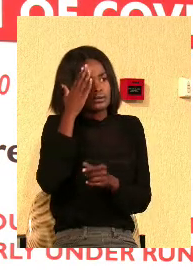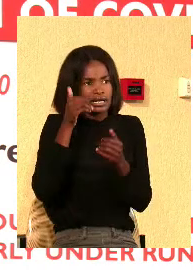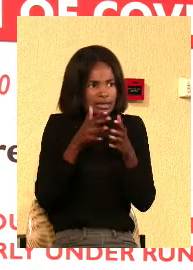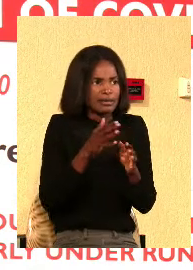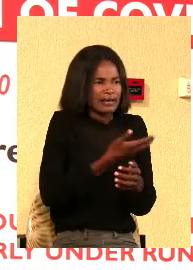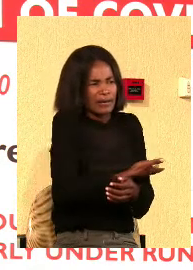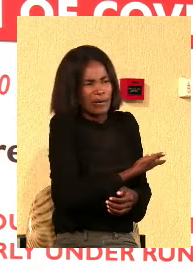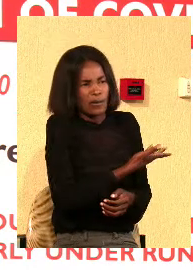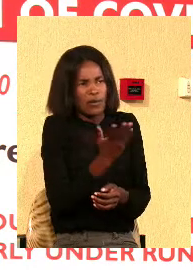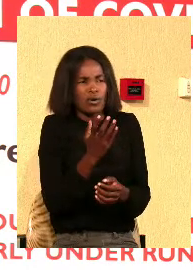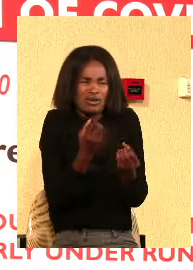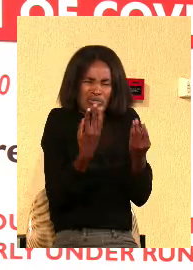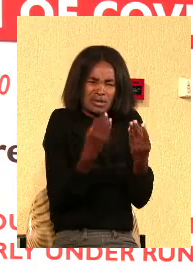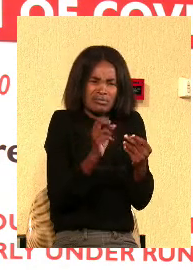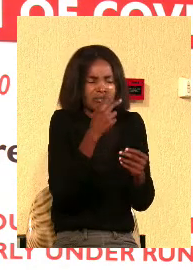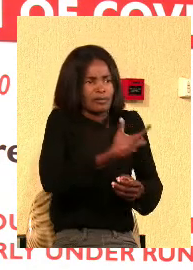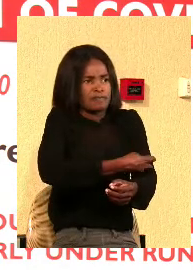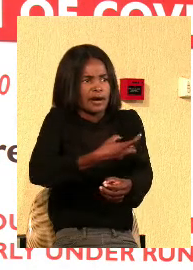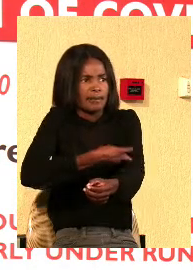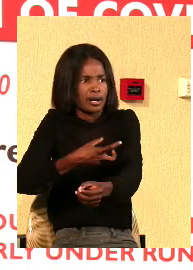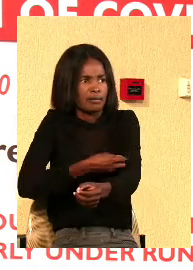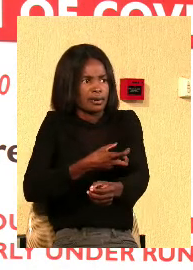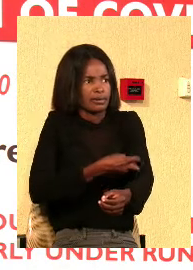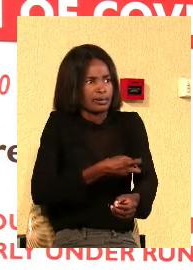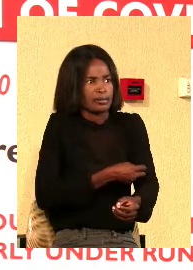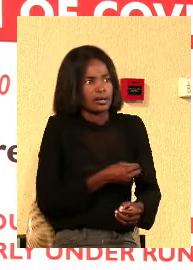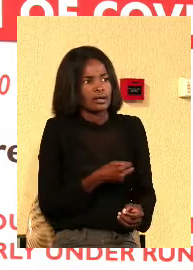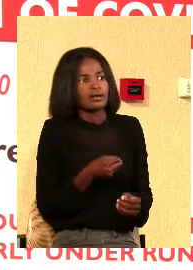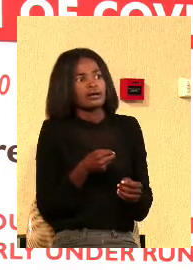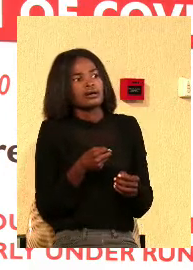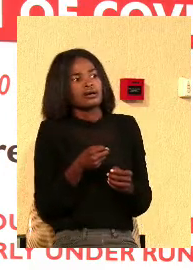It may not be that enough, but we'll keep on pushing so that we meet